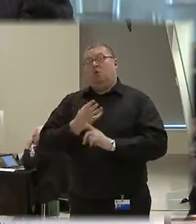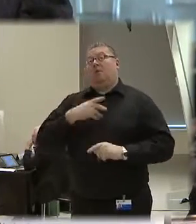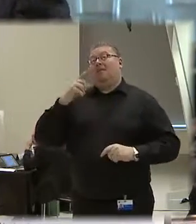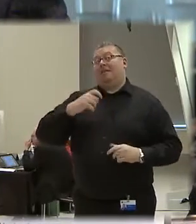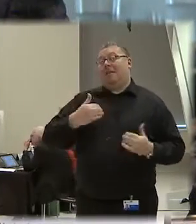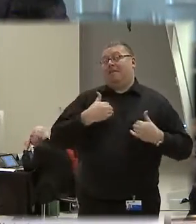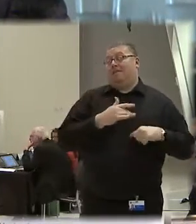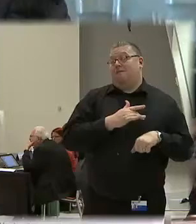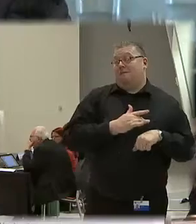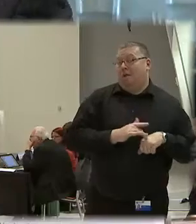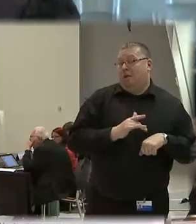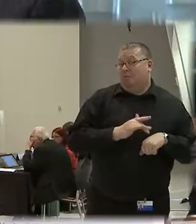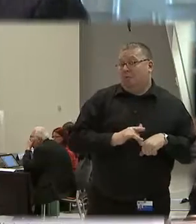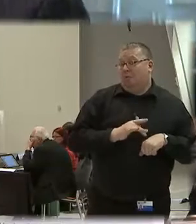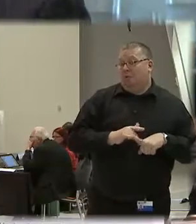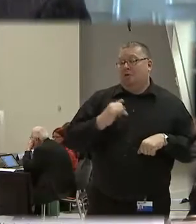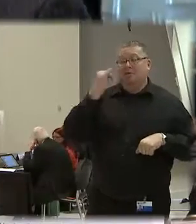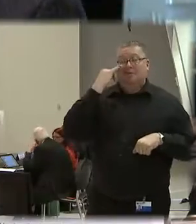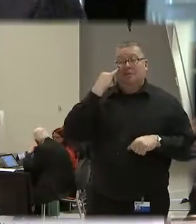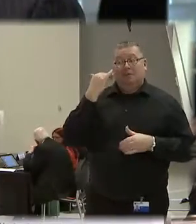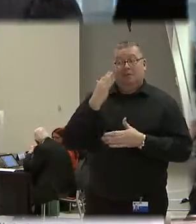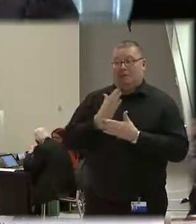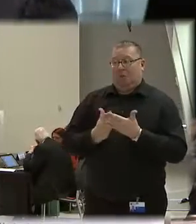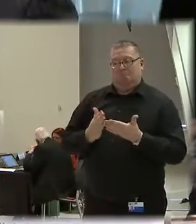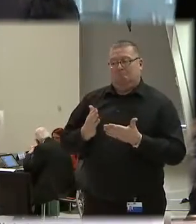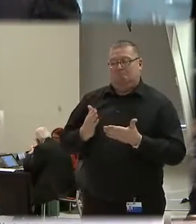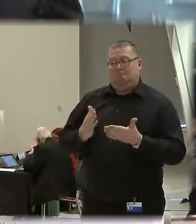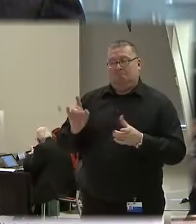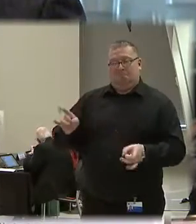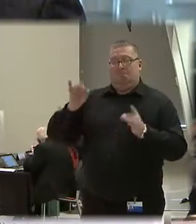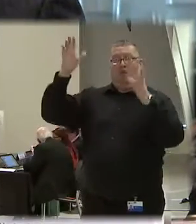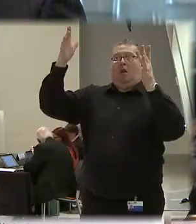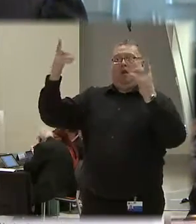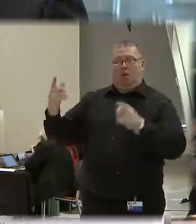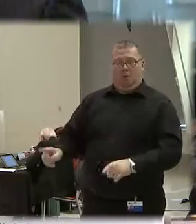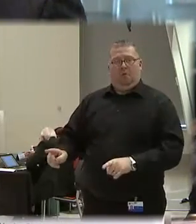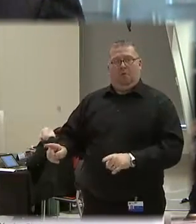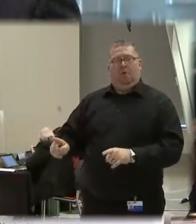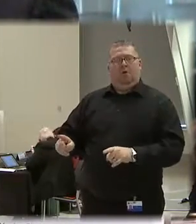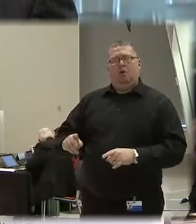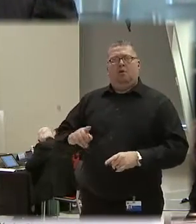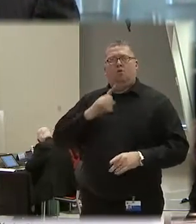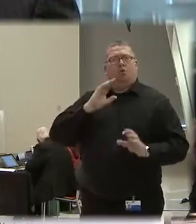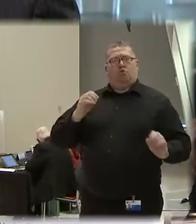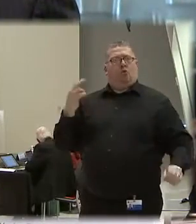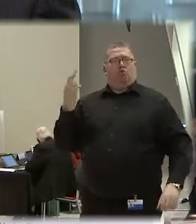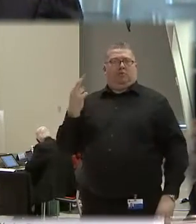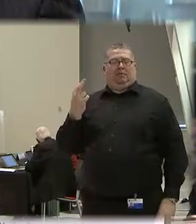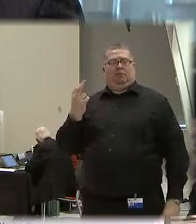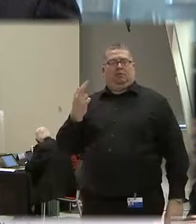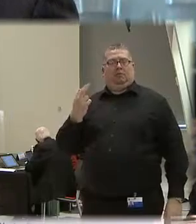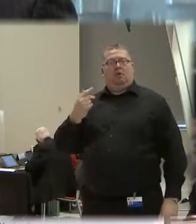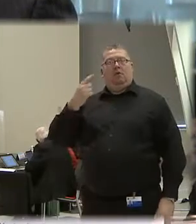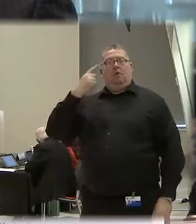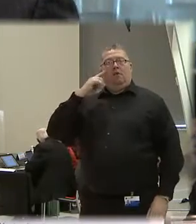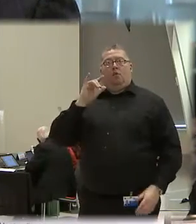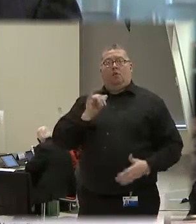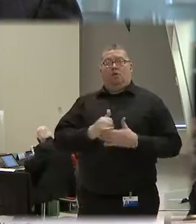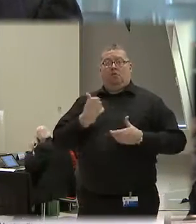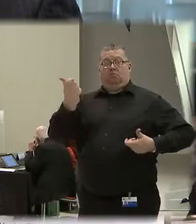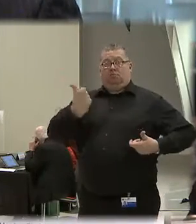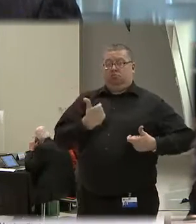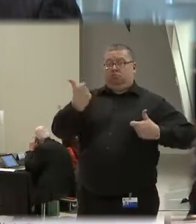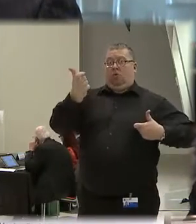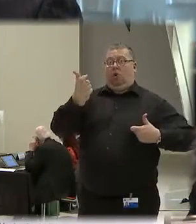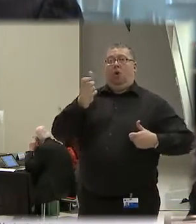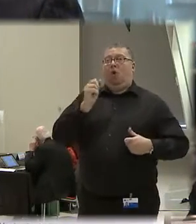have it available in the case of some sort of catastrophic event, there's no reason for a rifle or an